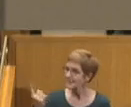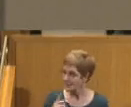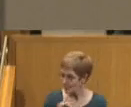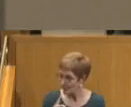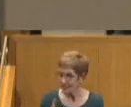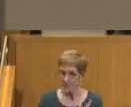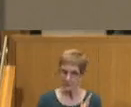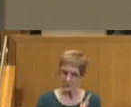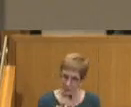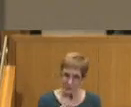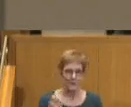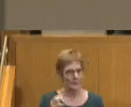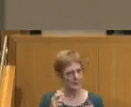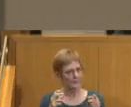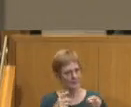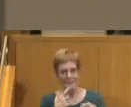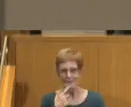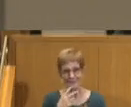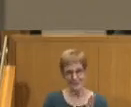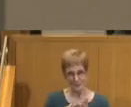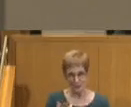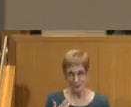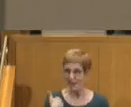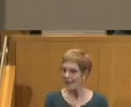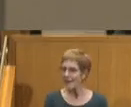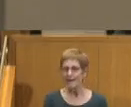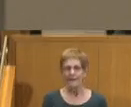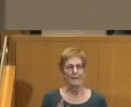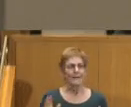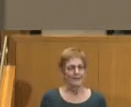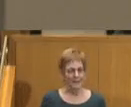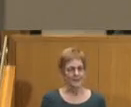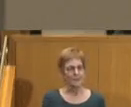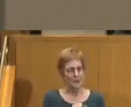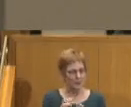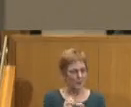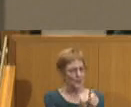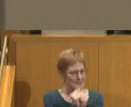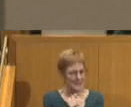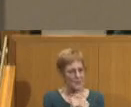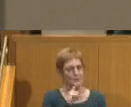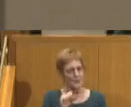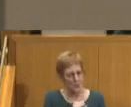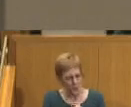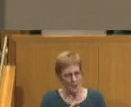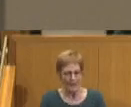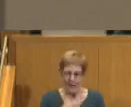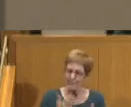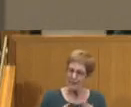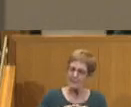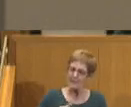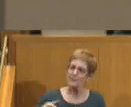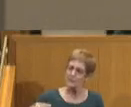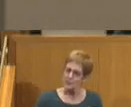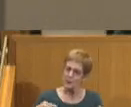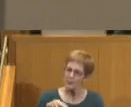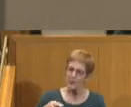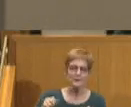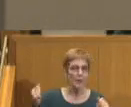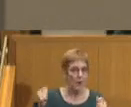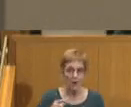dysfunction, frankly, in this country, when we talk about what's going on at the national level, about people that we don't even meet and we don't